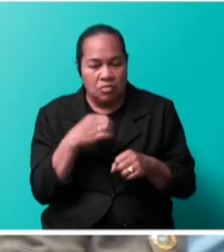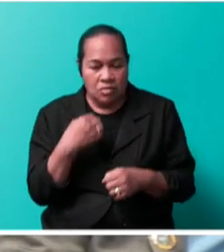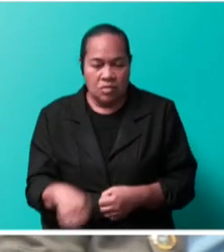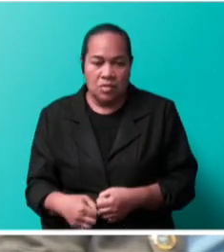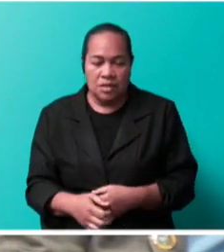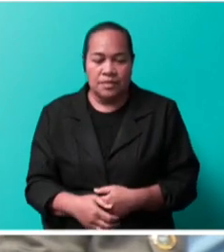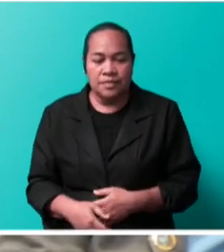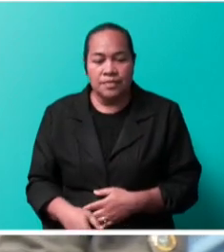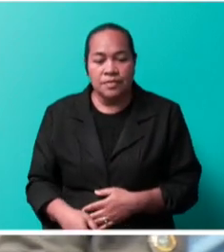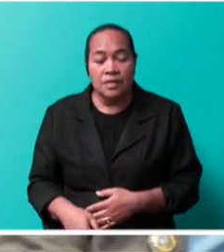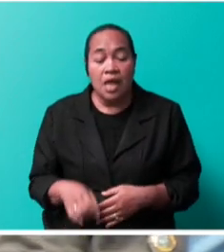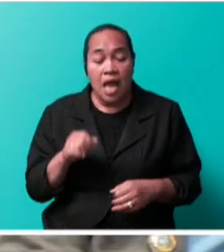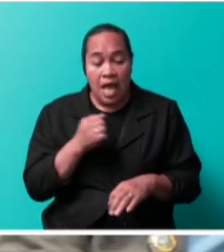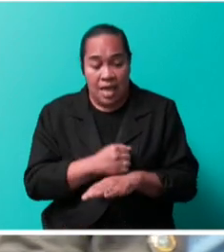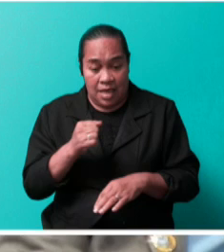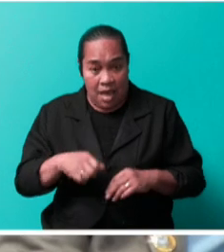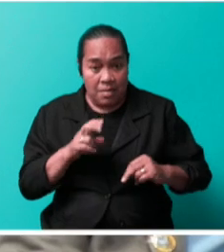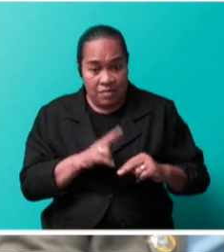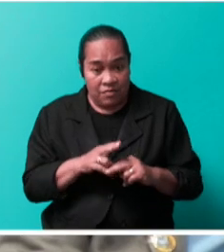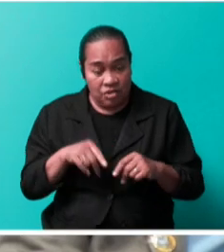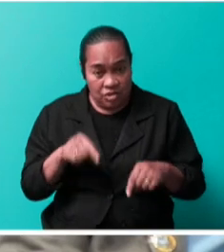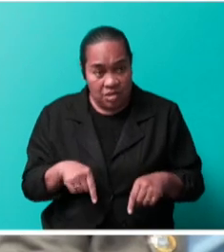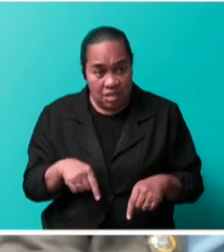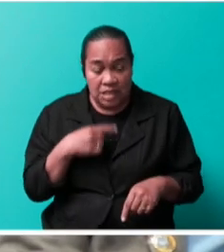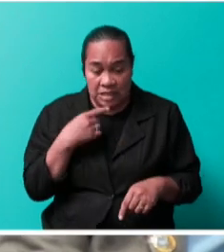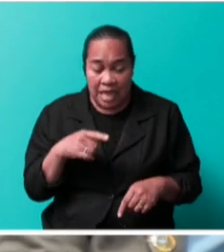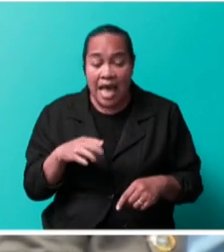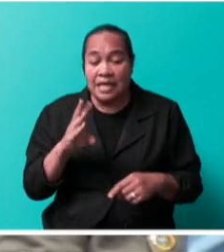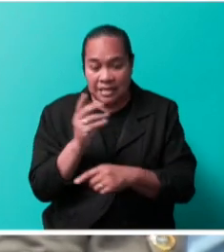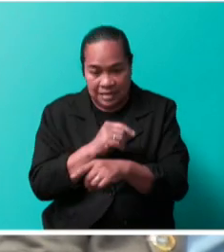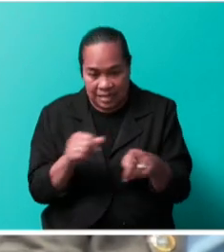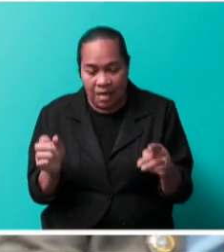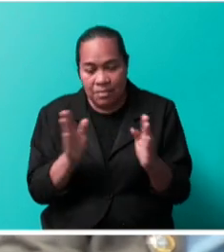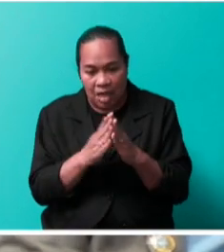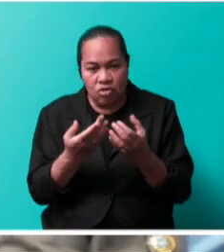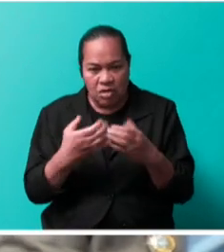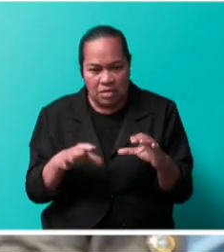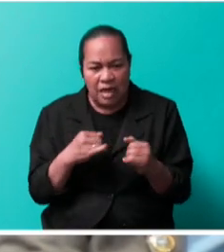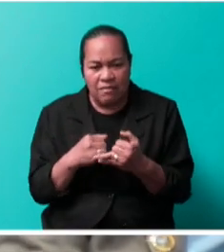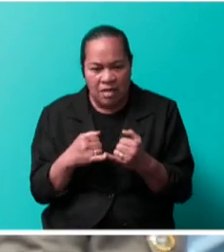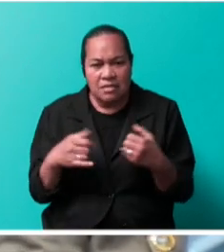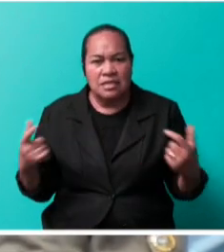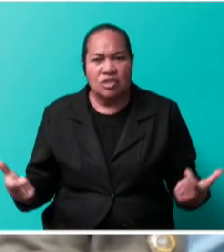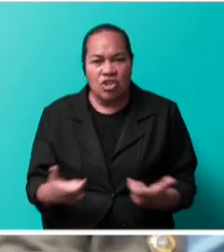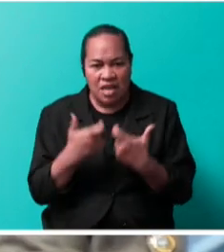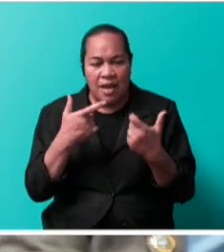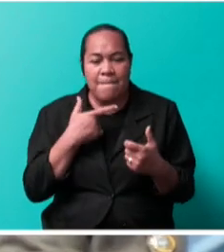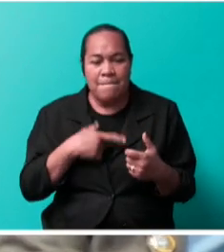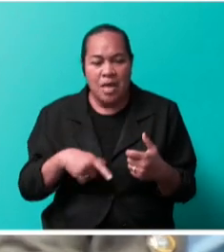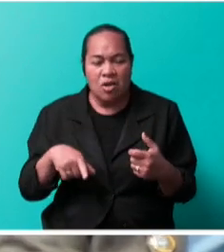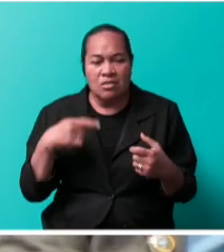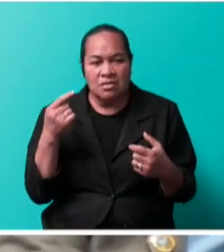The Government of Fiji will acknowledge that several municipal councils continue to face operational challenges due to aging